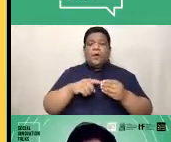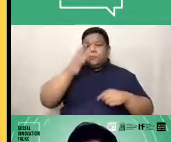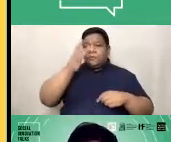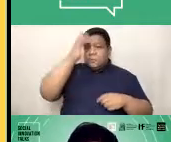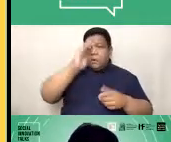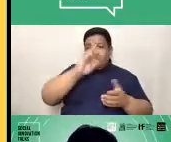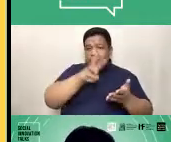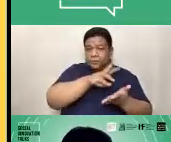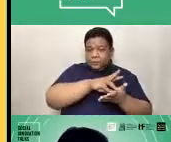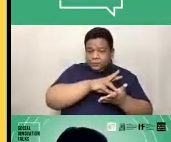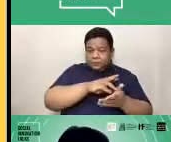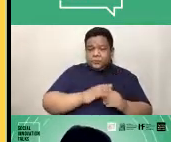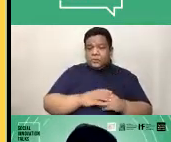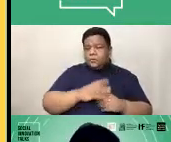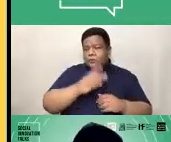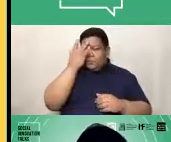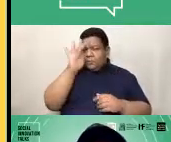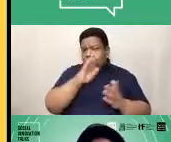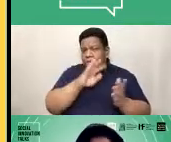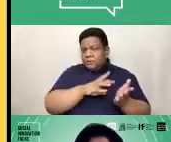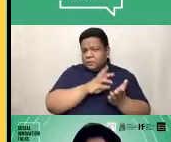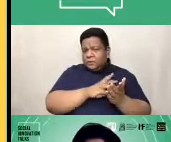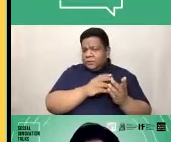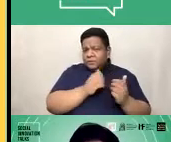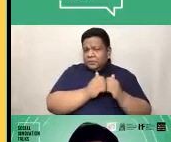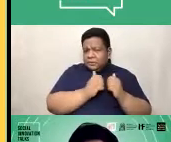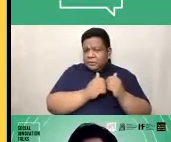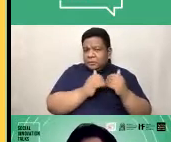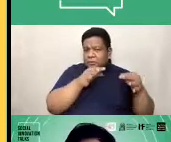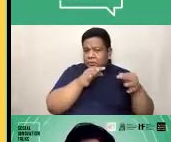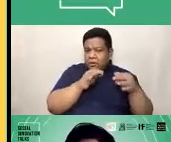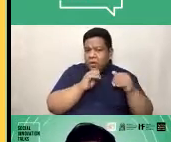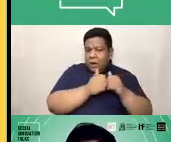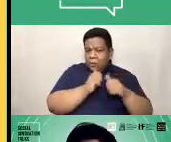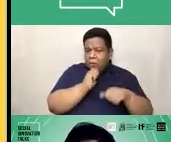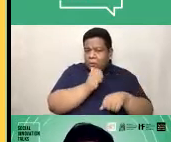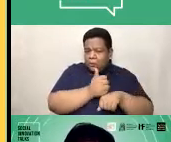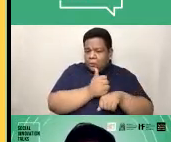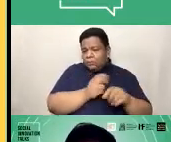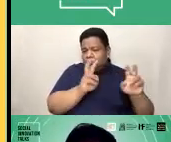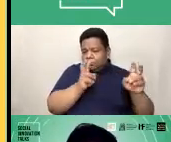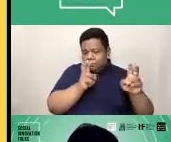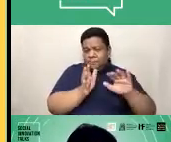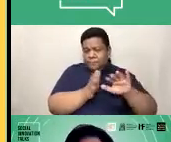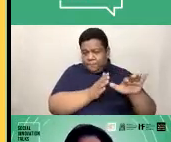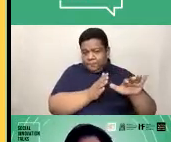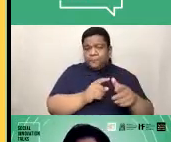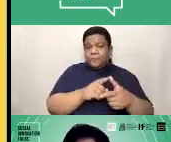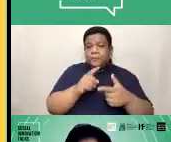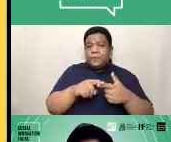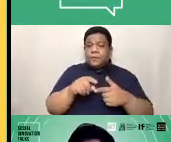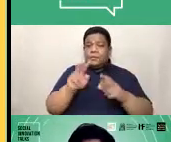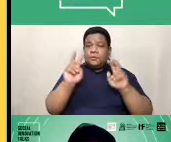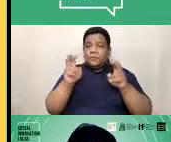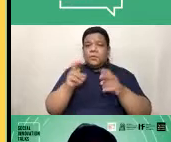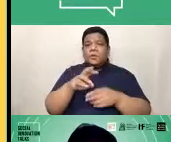cities. So smart cities and how they work and what makes up a smart city. And then we'll transition to